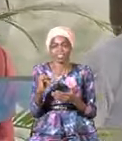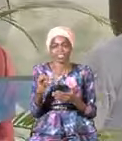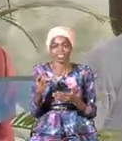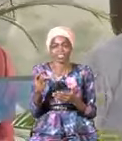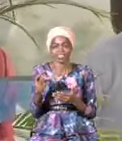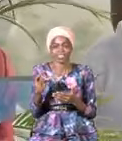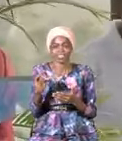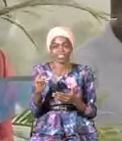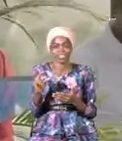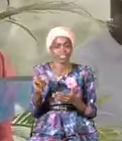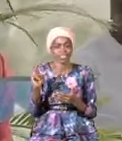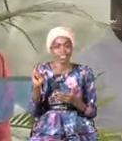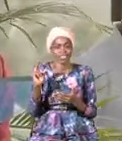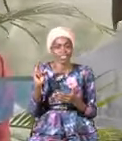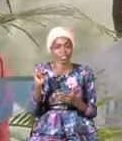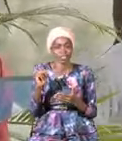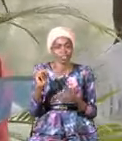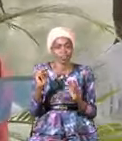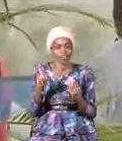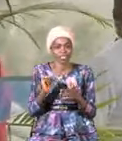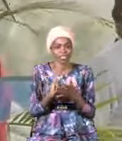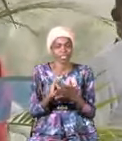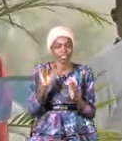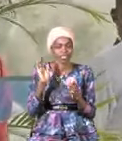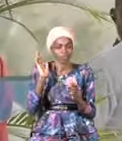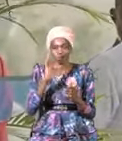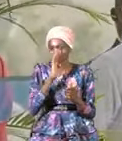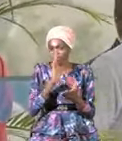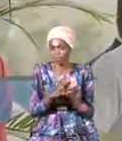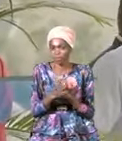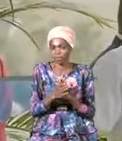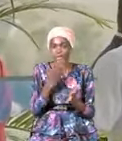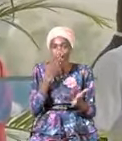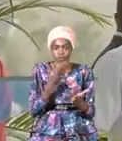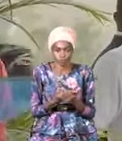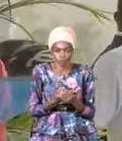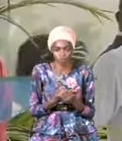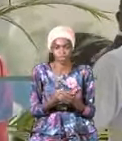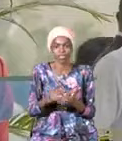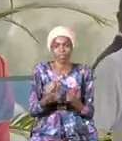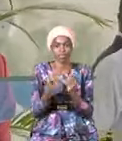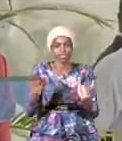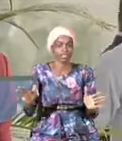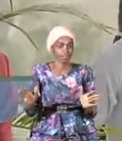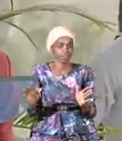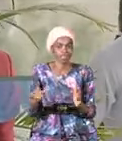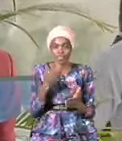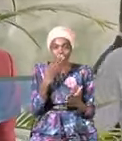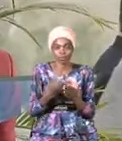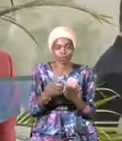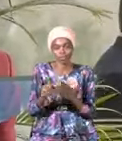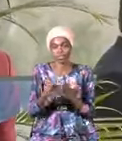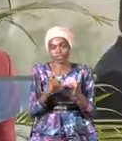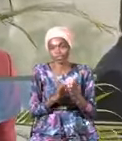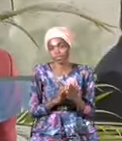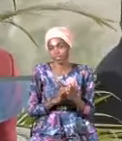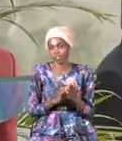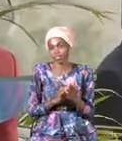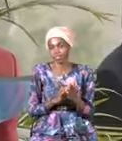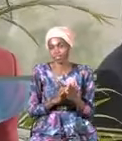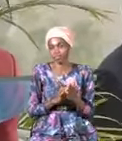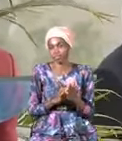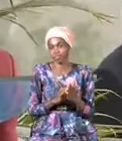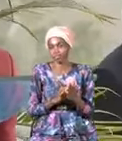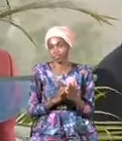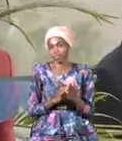good constitution. So what you are being told here is, by the way,